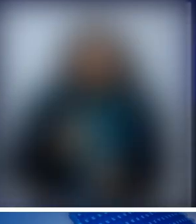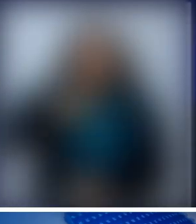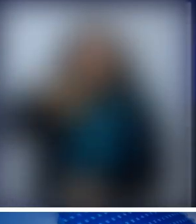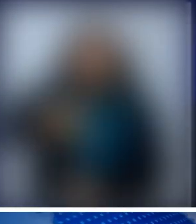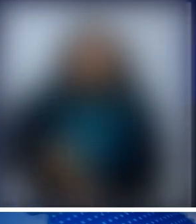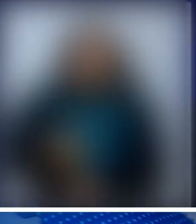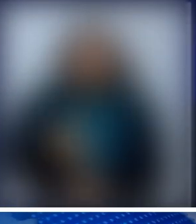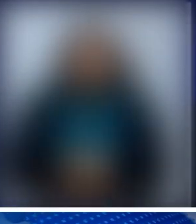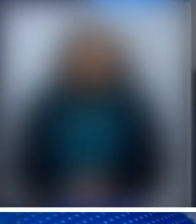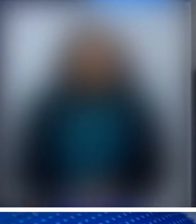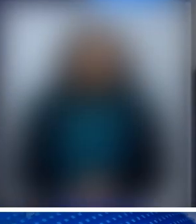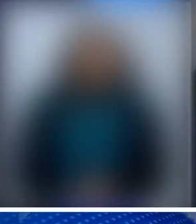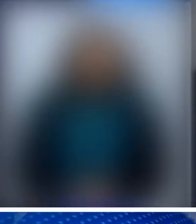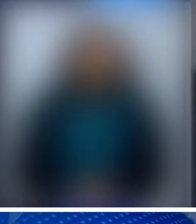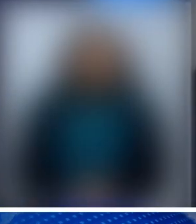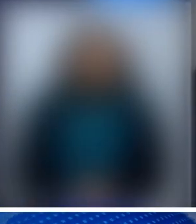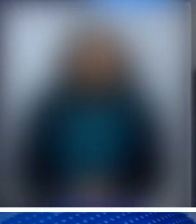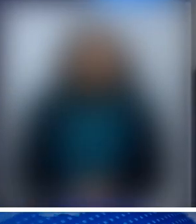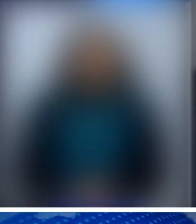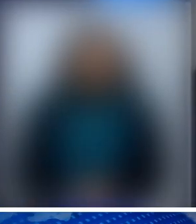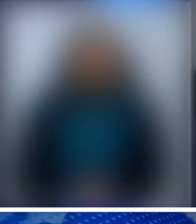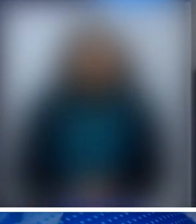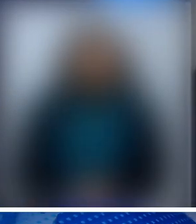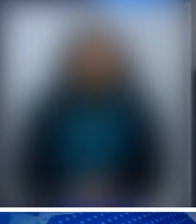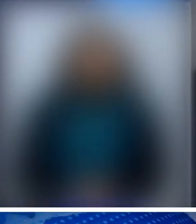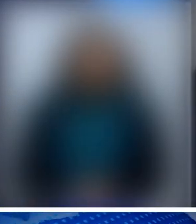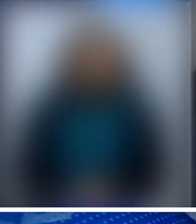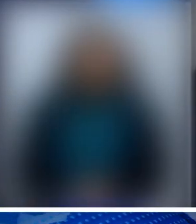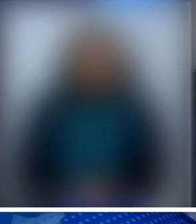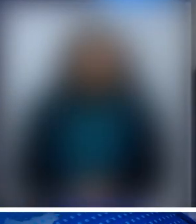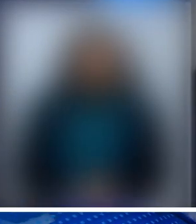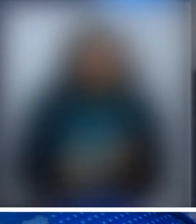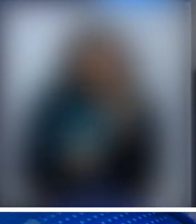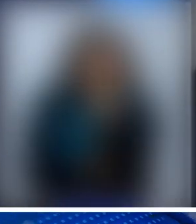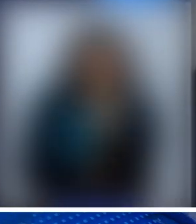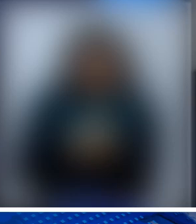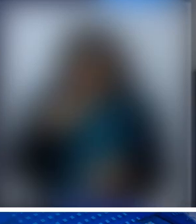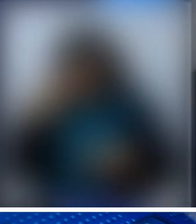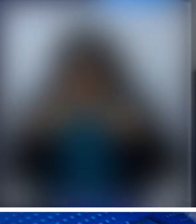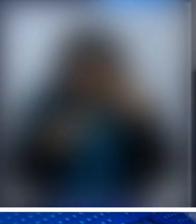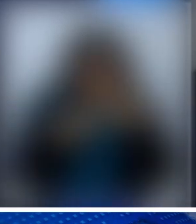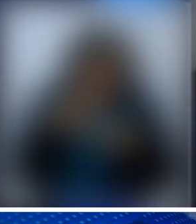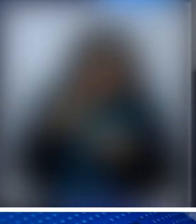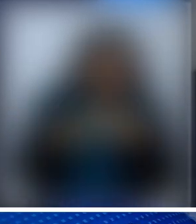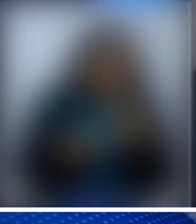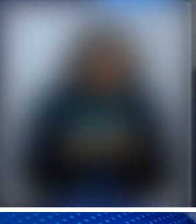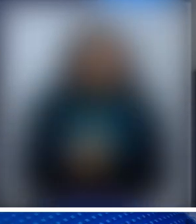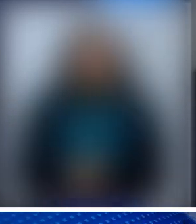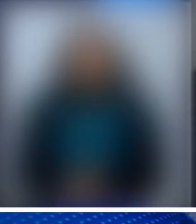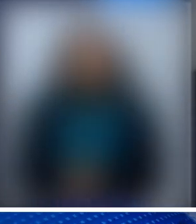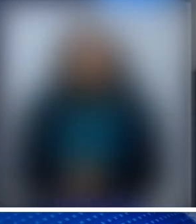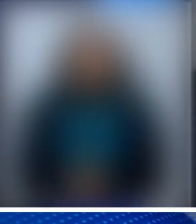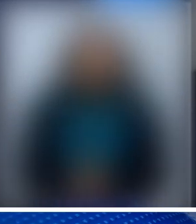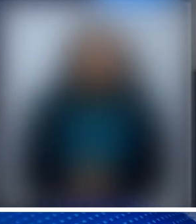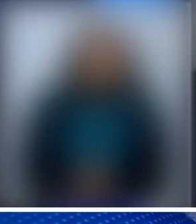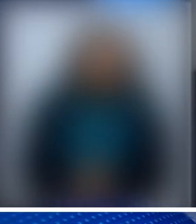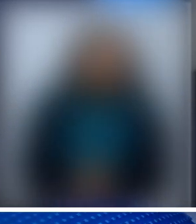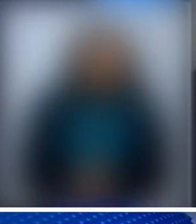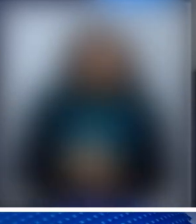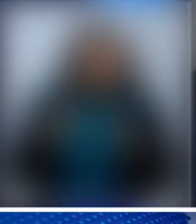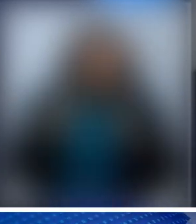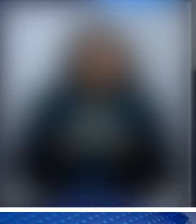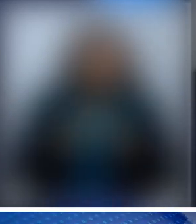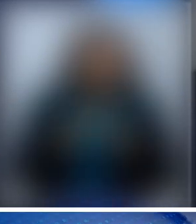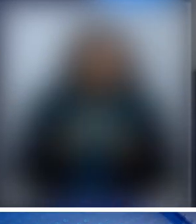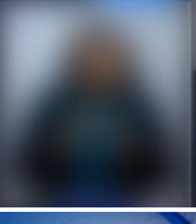Now, enumerators will be visiting selected households to conduct interviews in the 14 regions of the country. How are participants